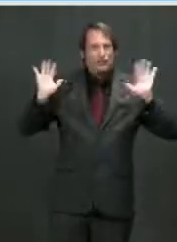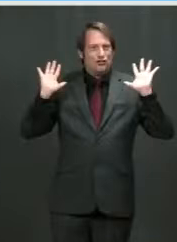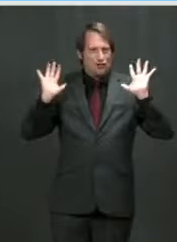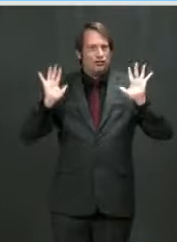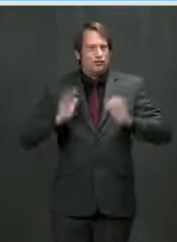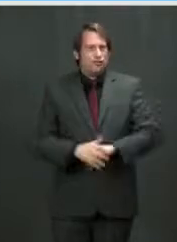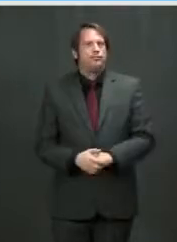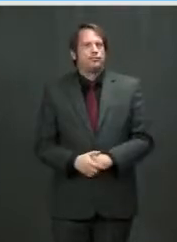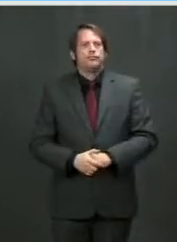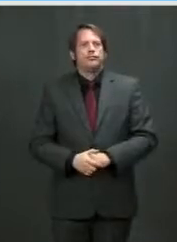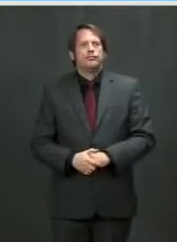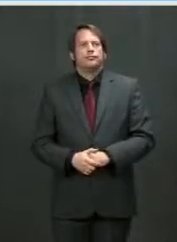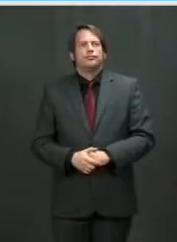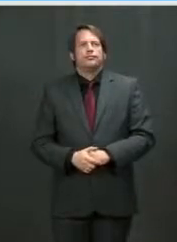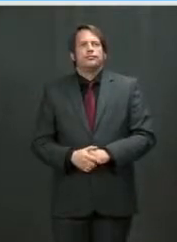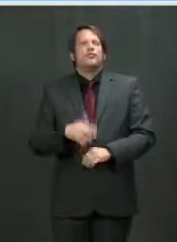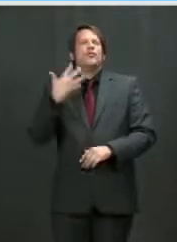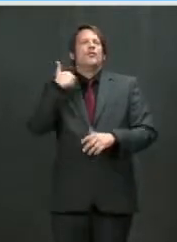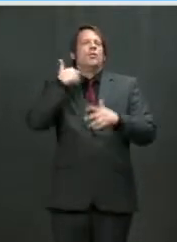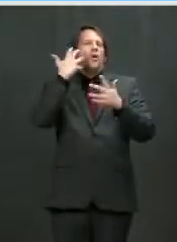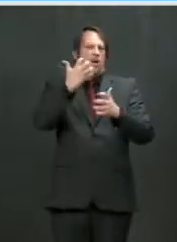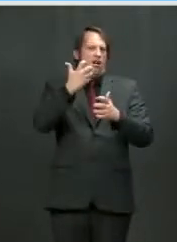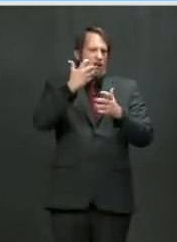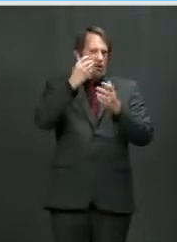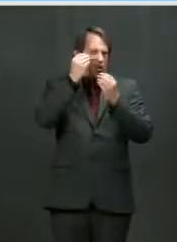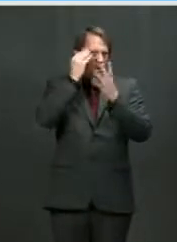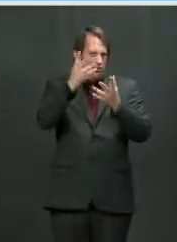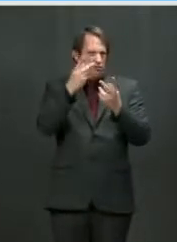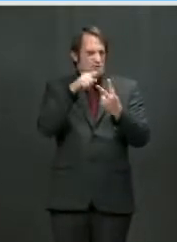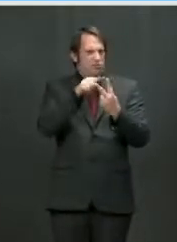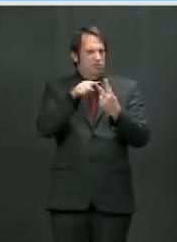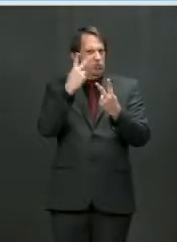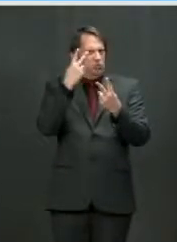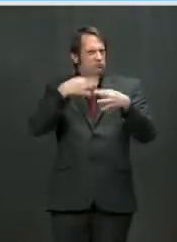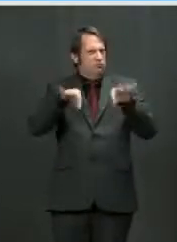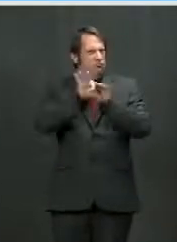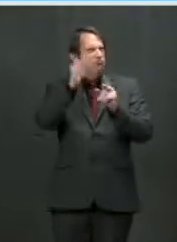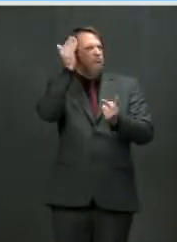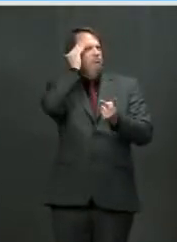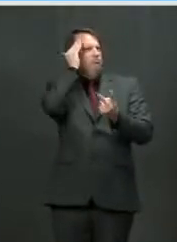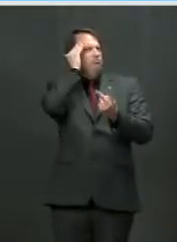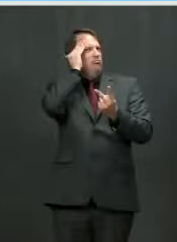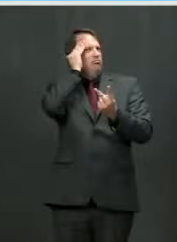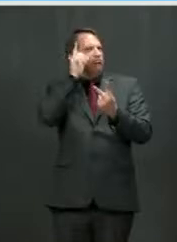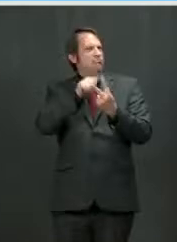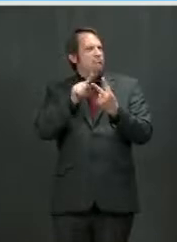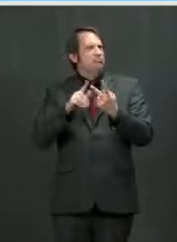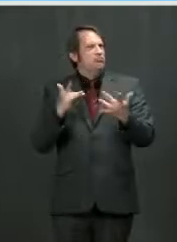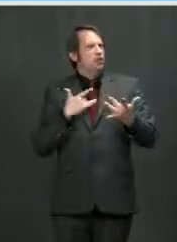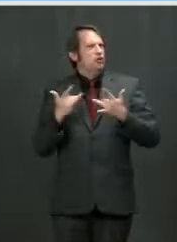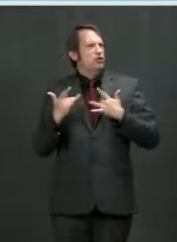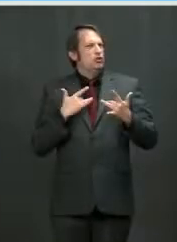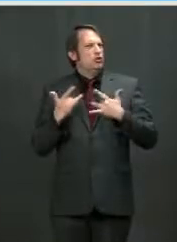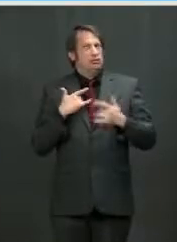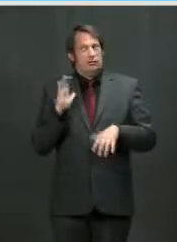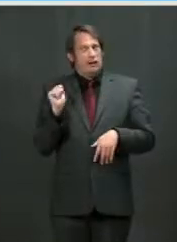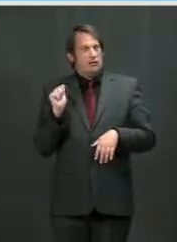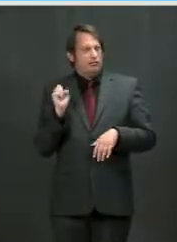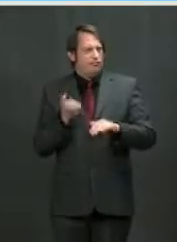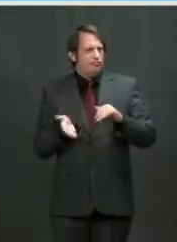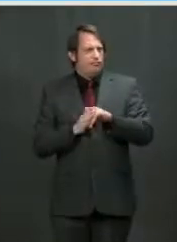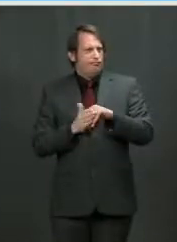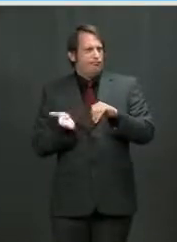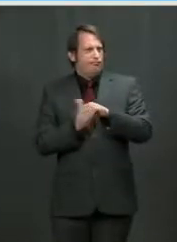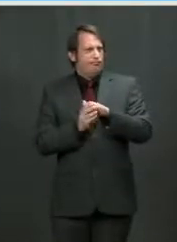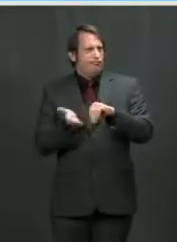the two important truths of this moment. There is still reason for us to be concerned with rising case counts, rising variants